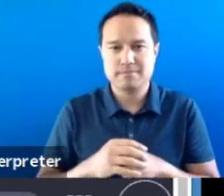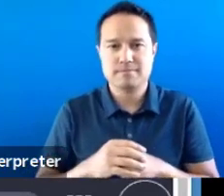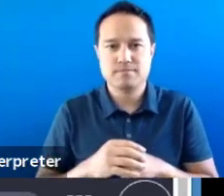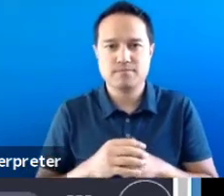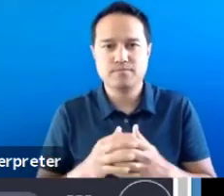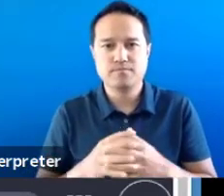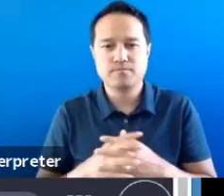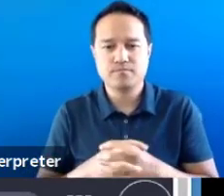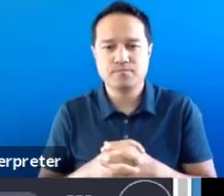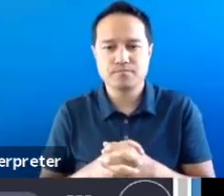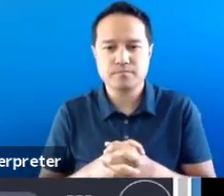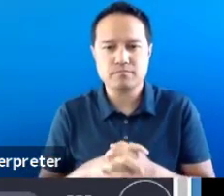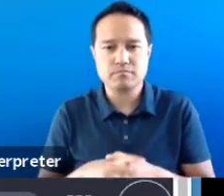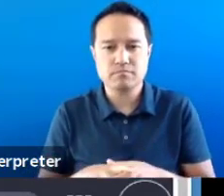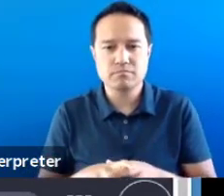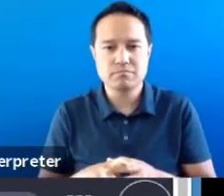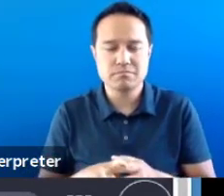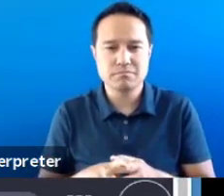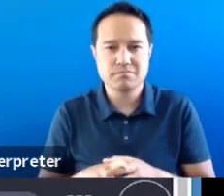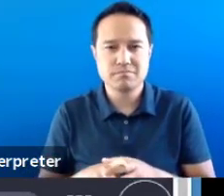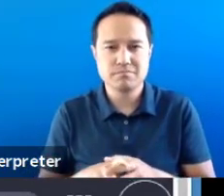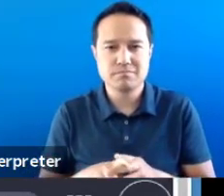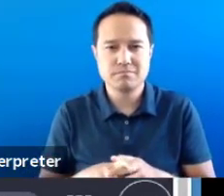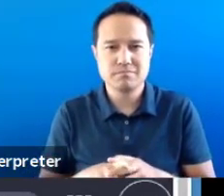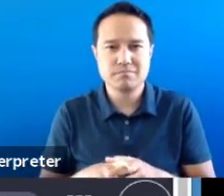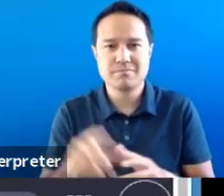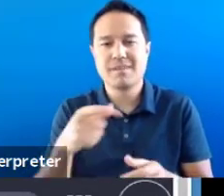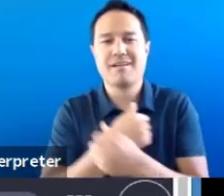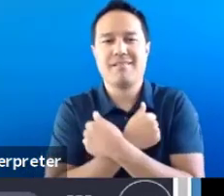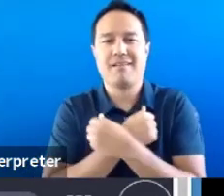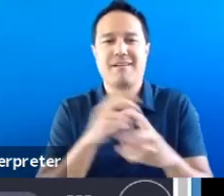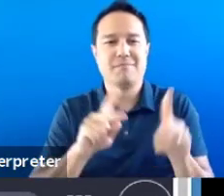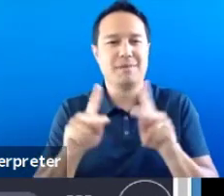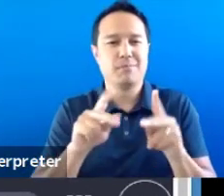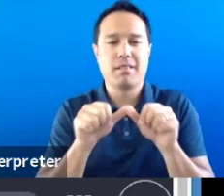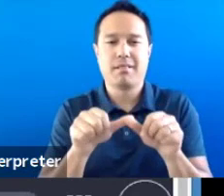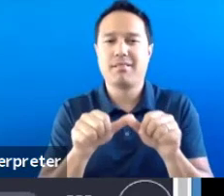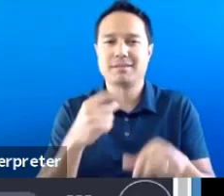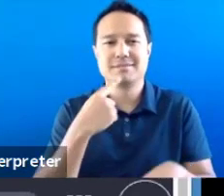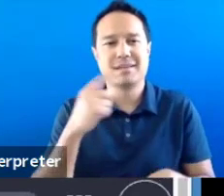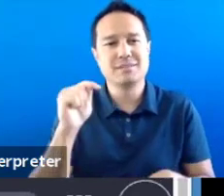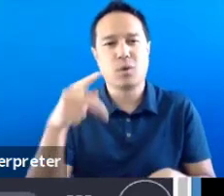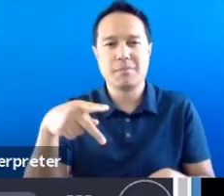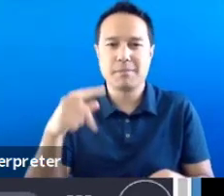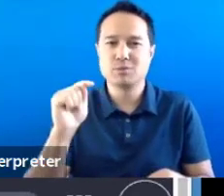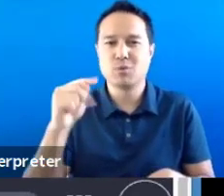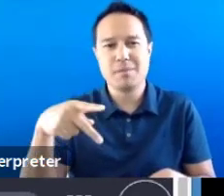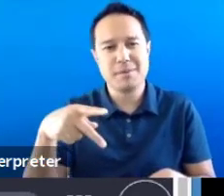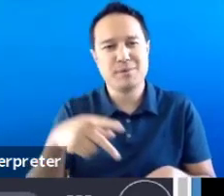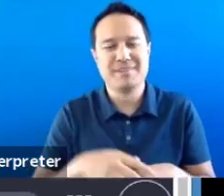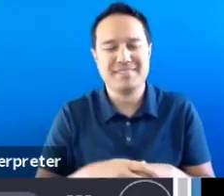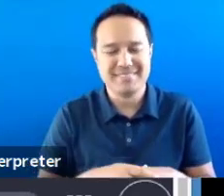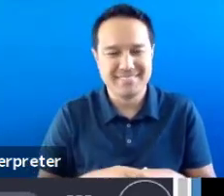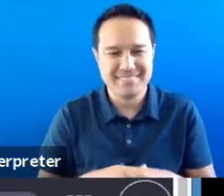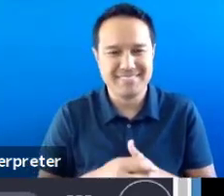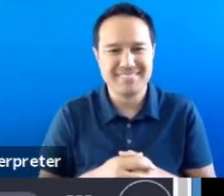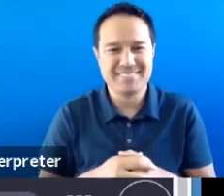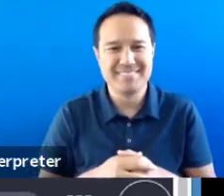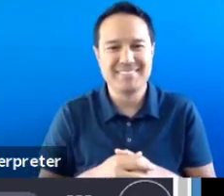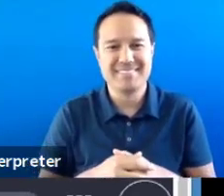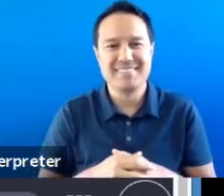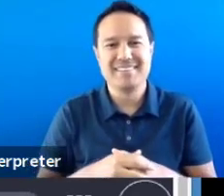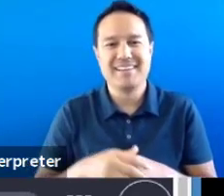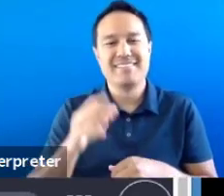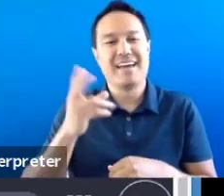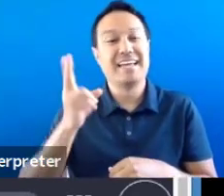going to, I love that people keep saying toilet paper. And it was mentioned earlier by Justin. So I'm in the history of toilet paper. Do you